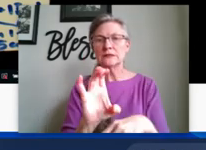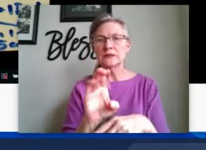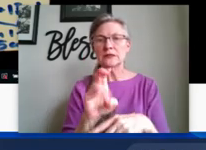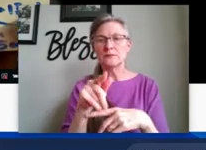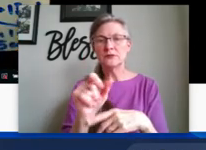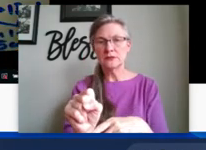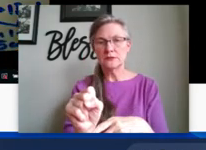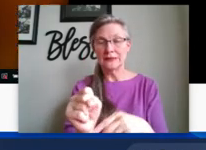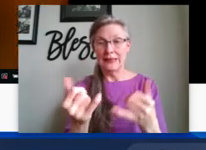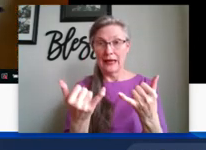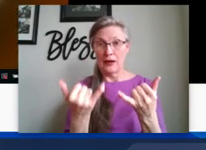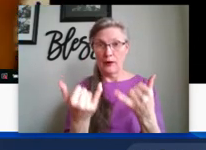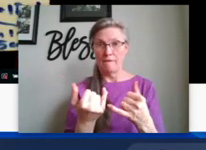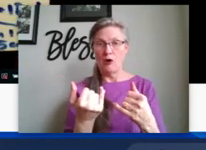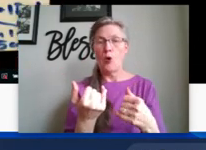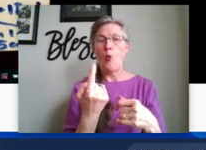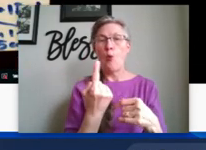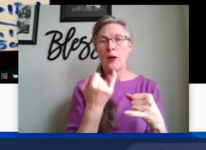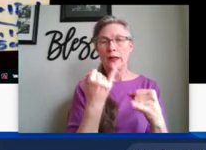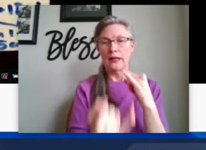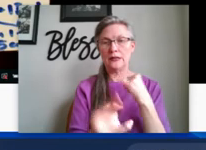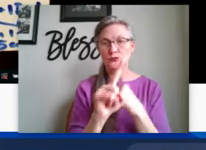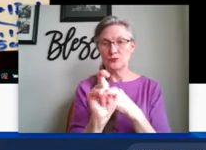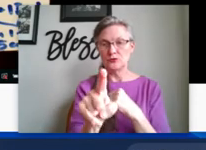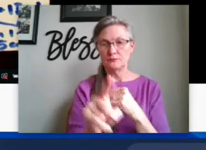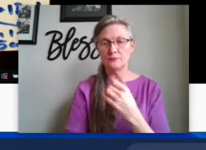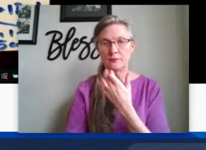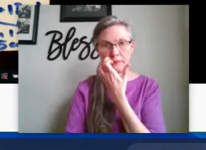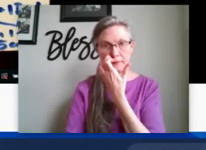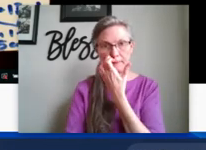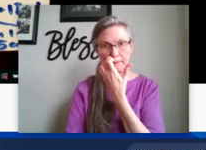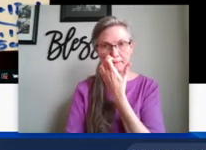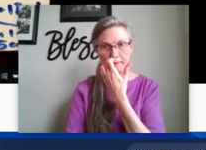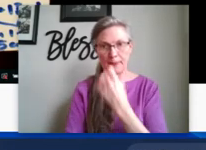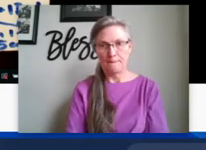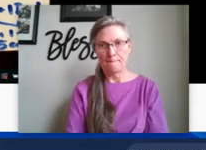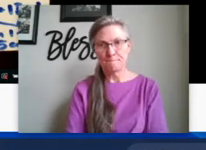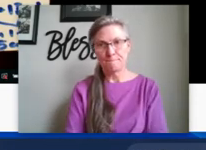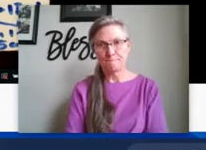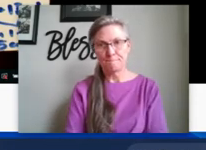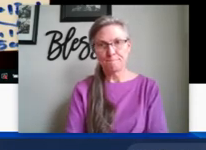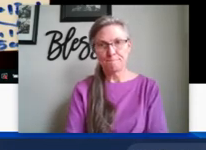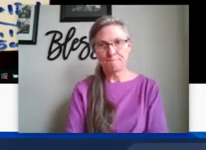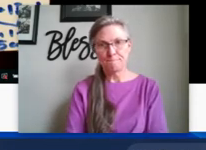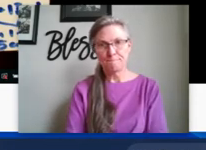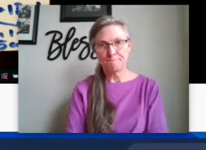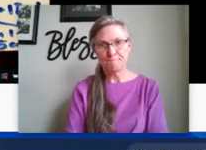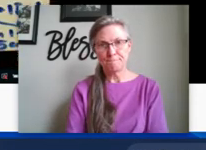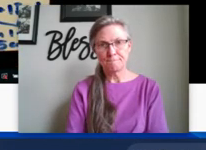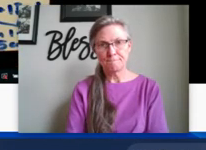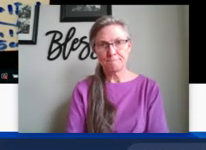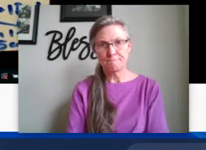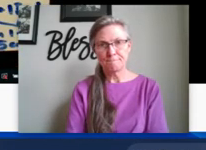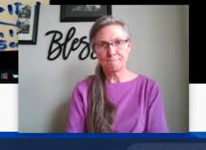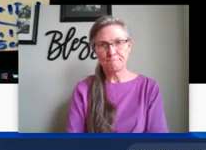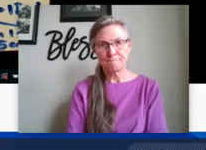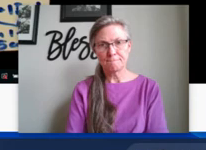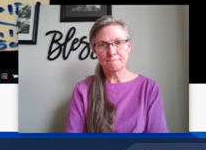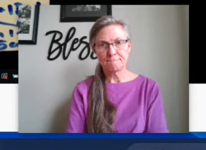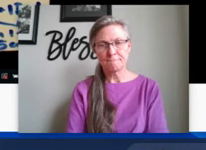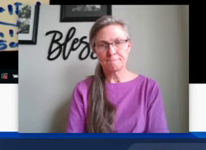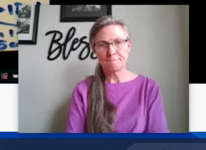Now we've got one final, so I'll write that over here, 5/12 cups. We've got one